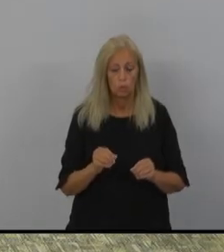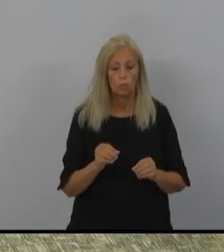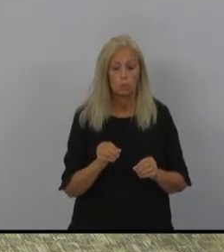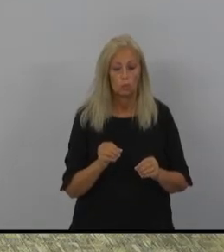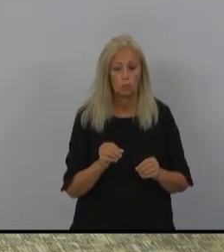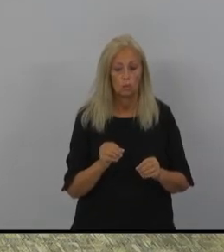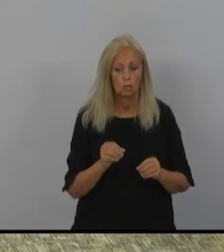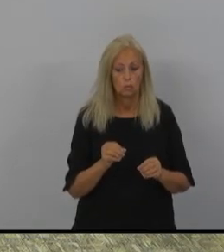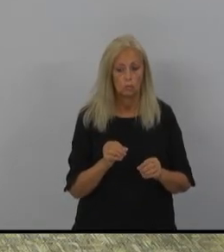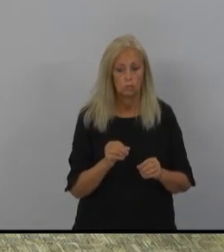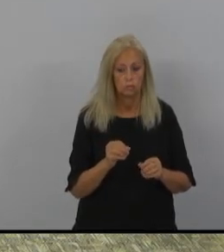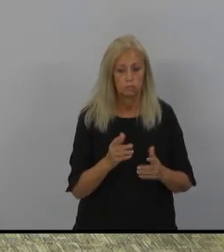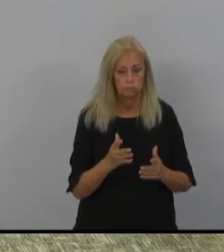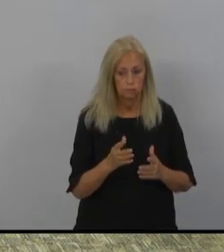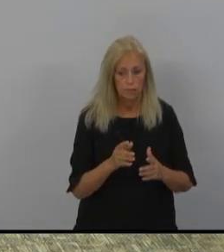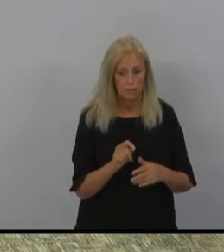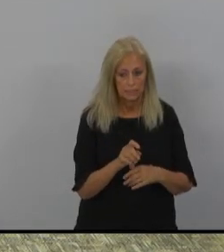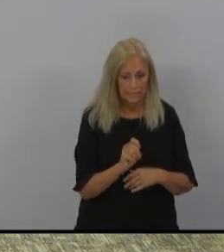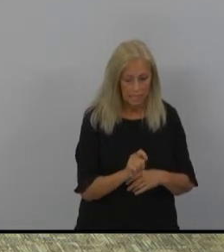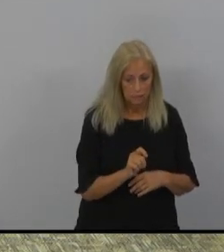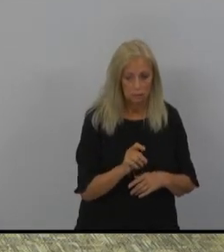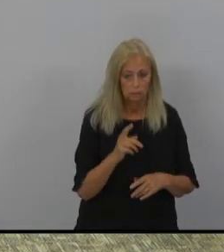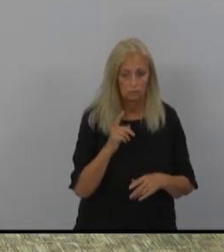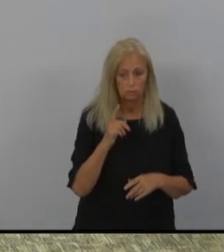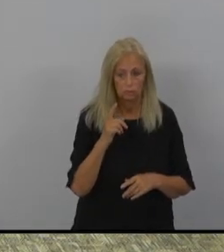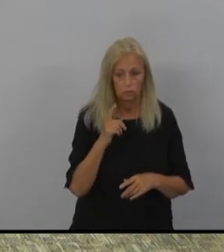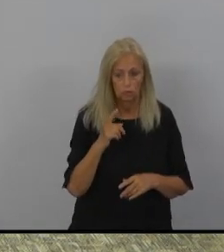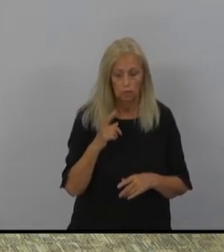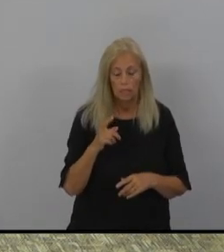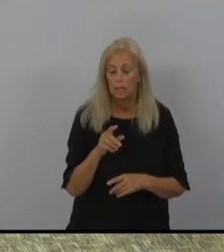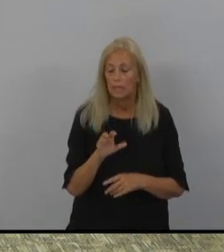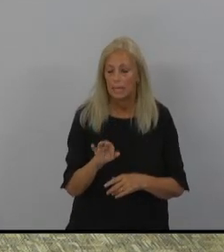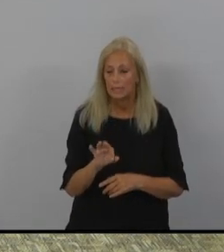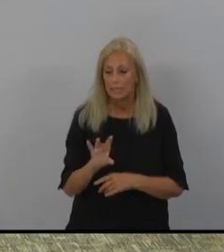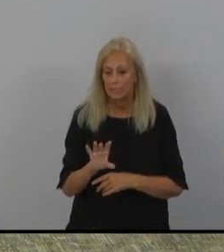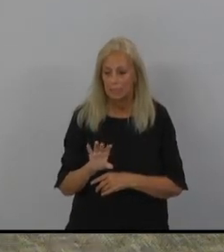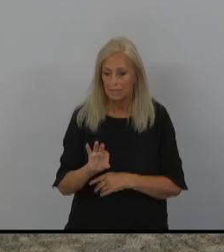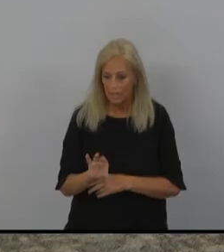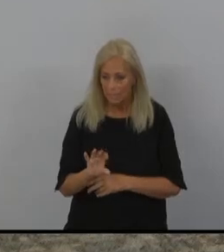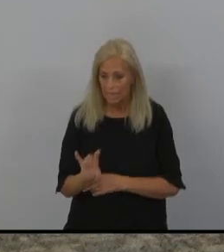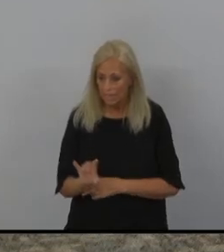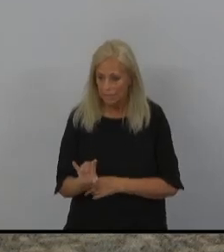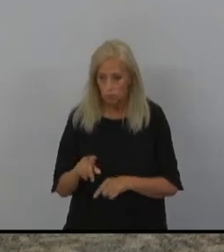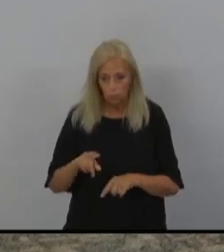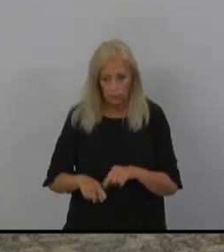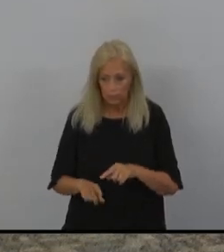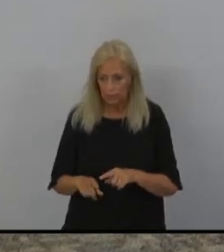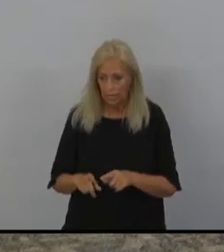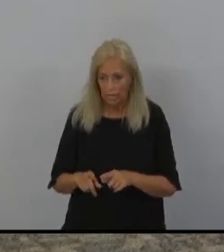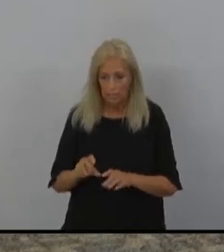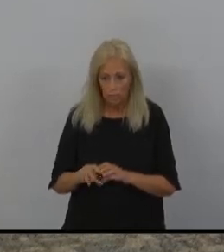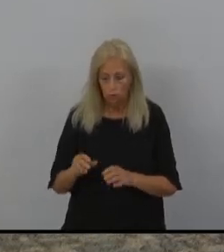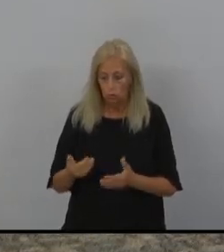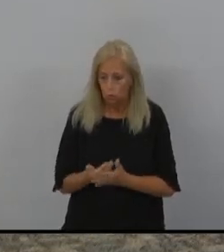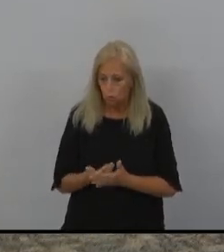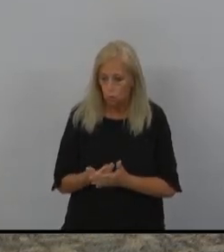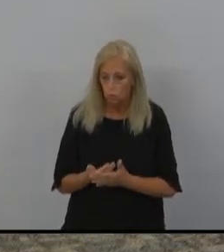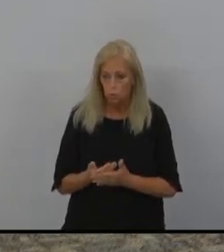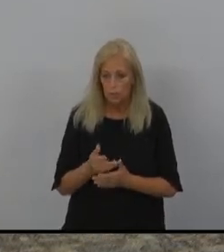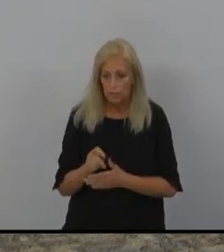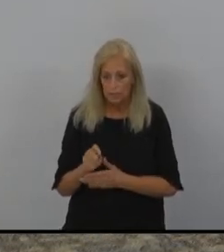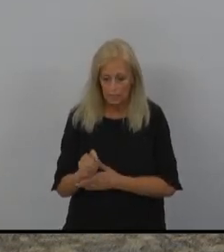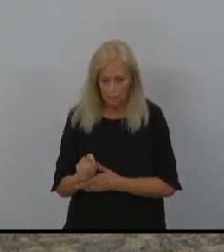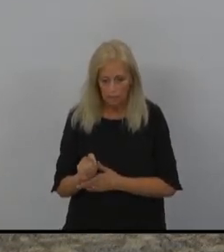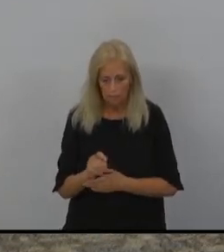TIF. So as of 98, we can't enter into a new TIF or expand an existing TIF and still be